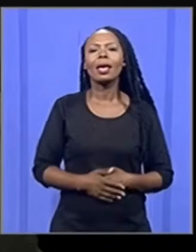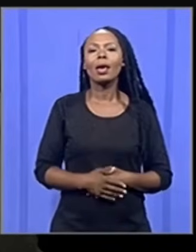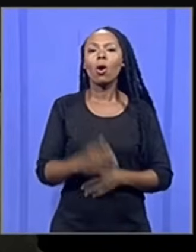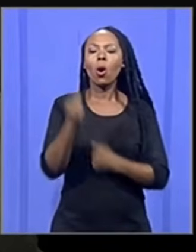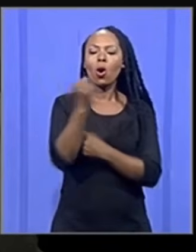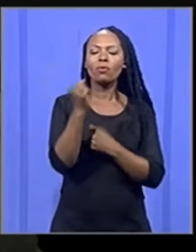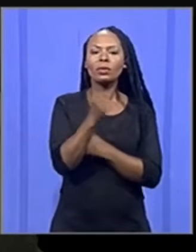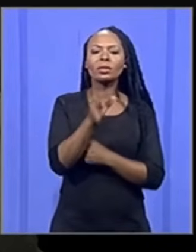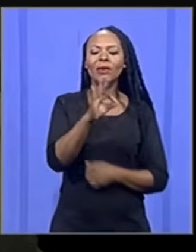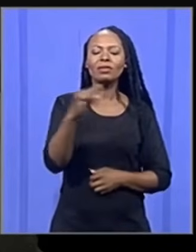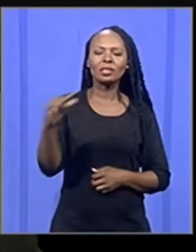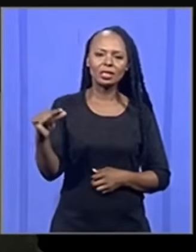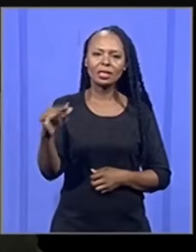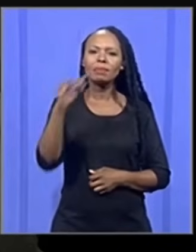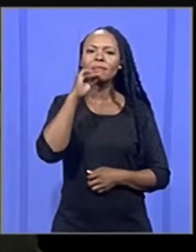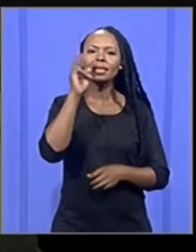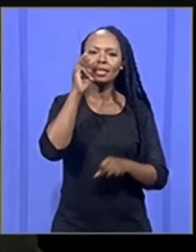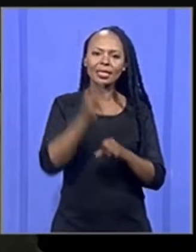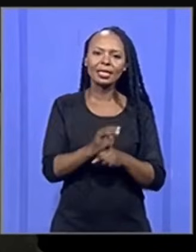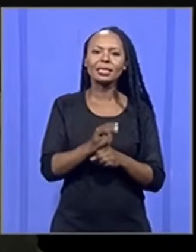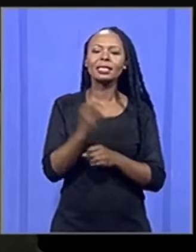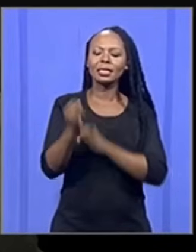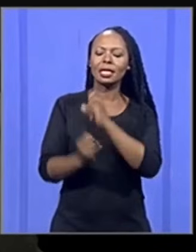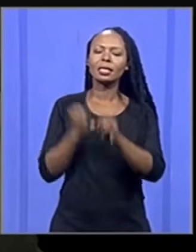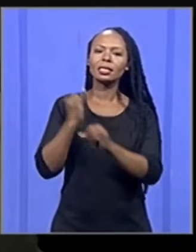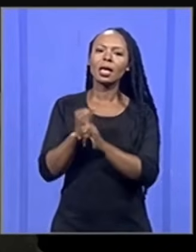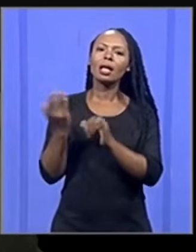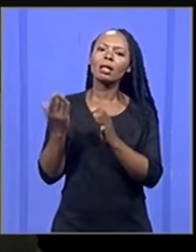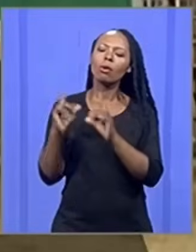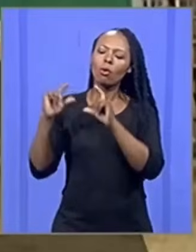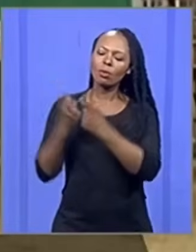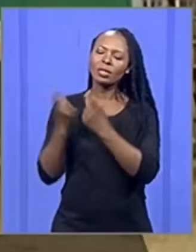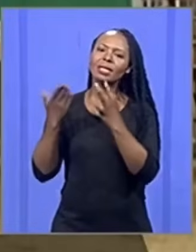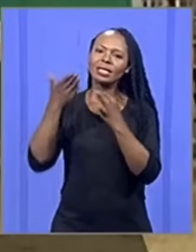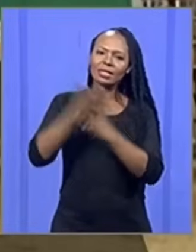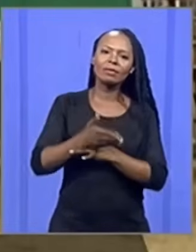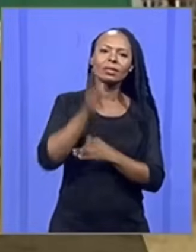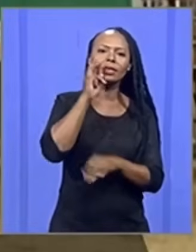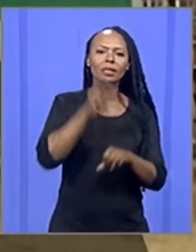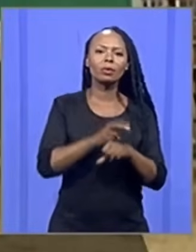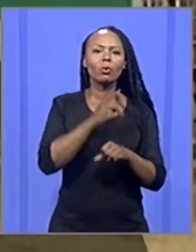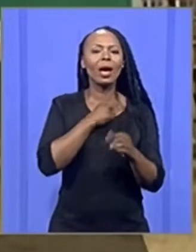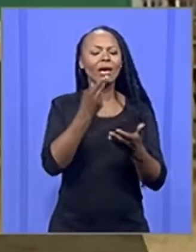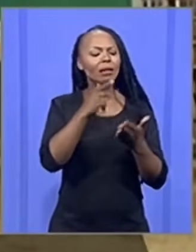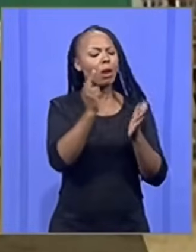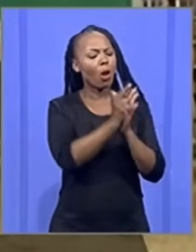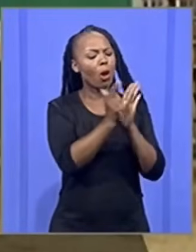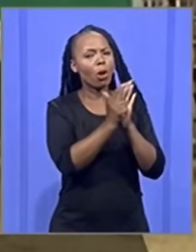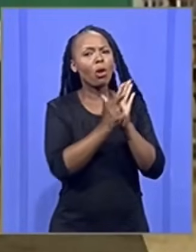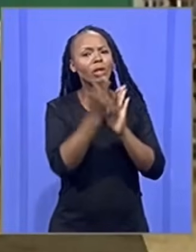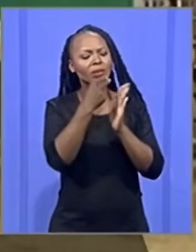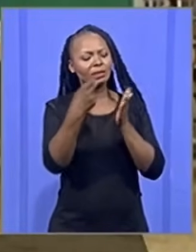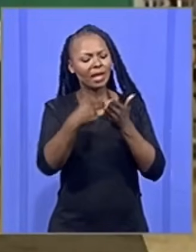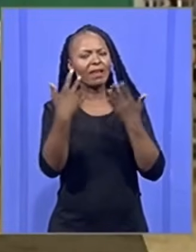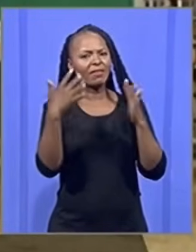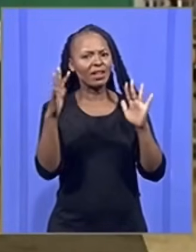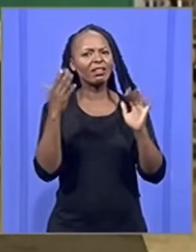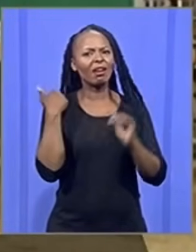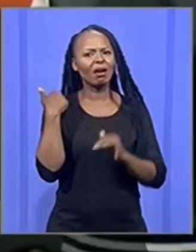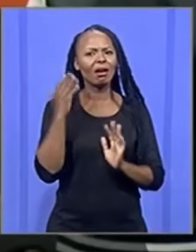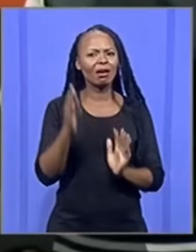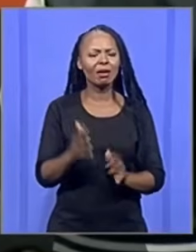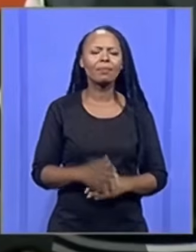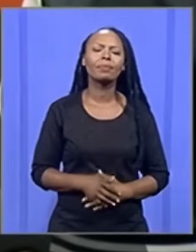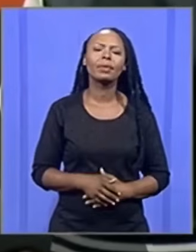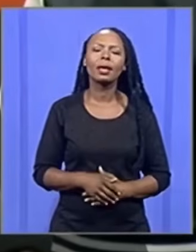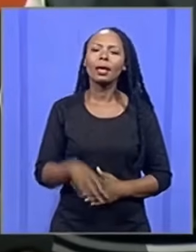they still meet our international convention in terms of the protocols we have signed. Puso e ikaelela go mamentlelela dikgato dingwe ka